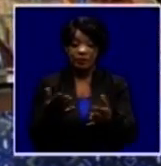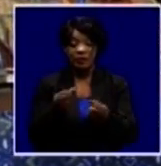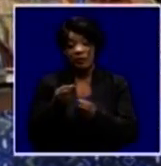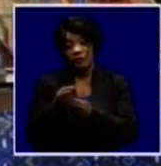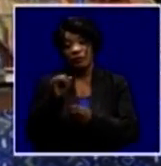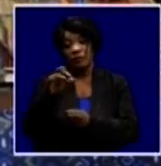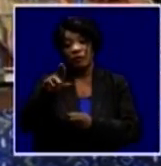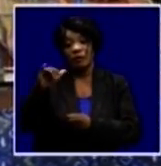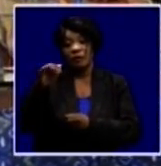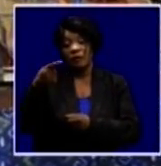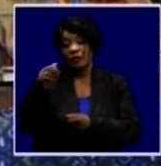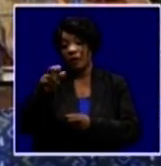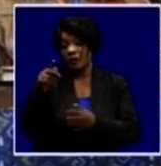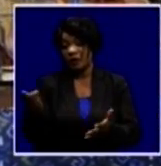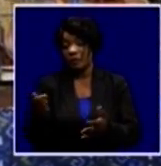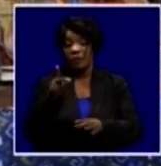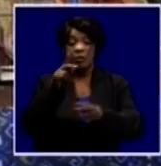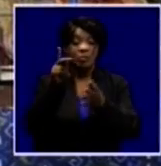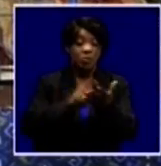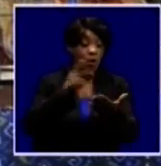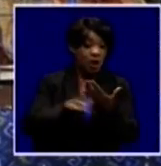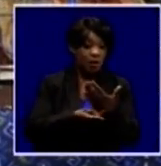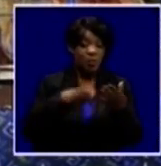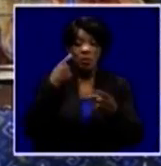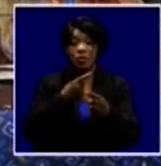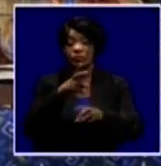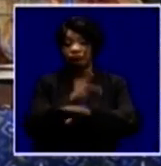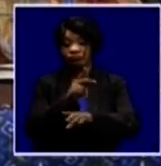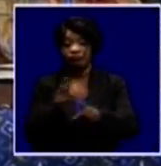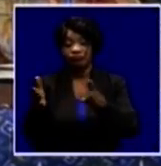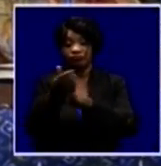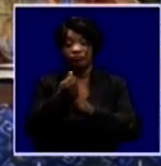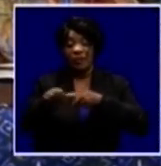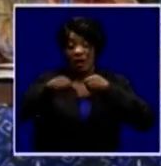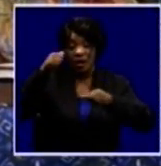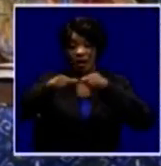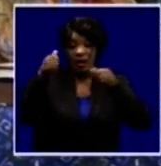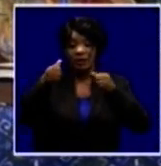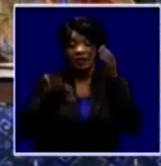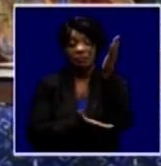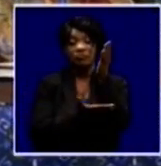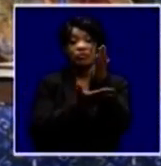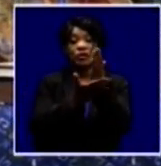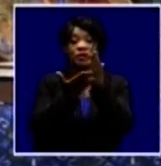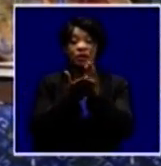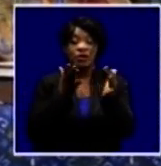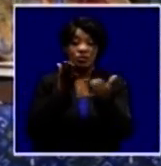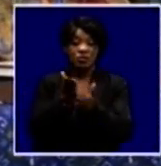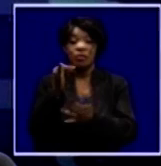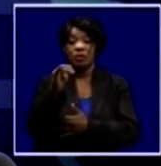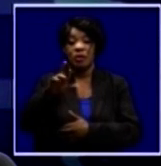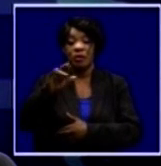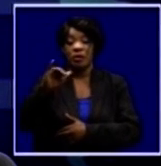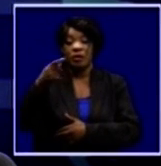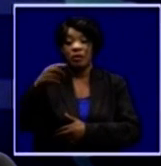Irrigation Development Support Program, whose objective is to increase agricultural production through irrigation. And Mr.